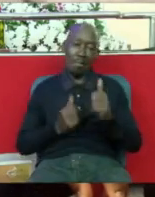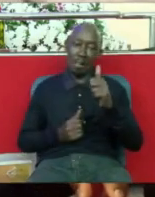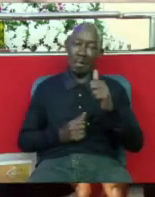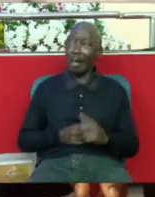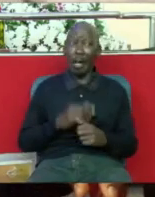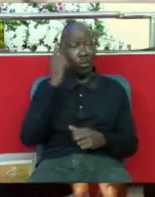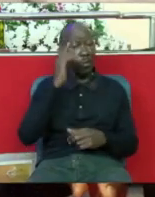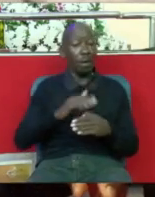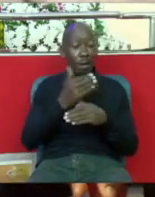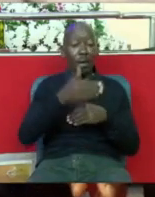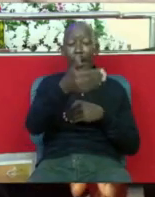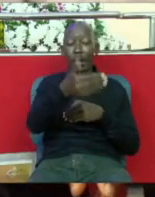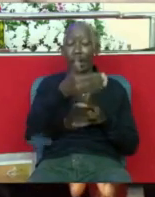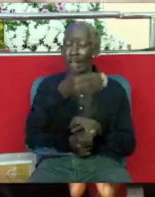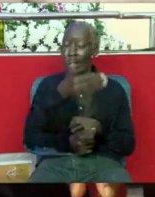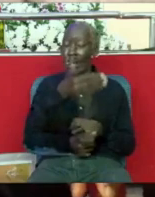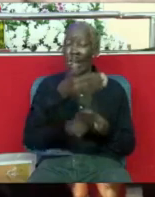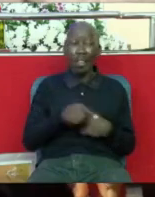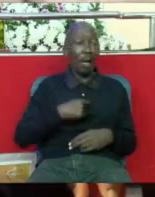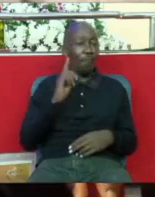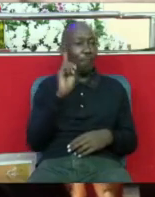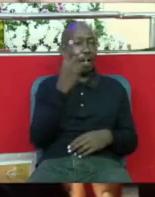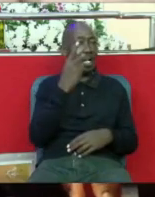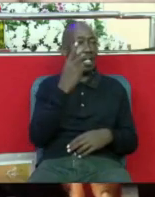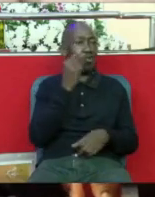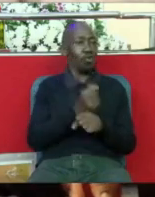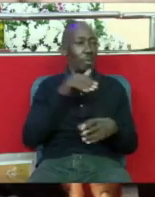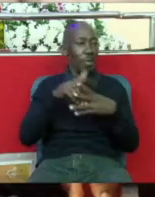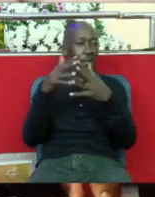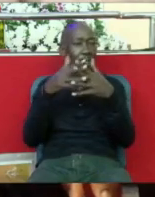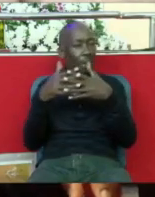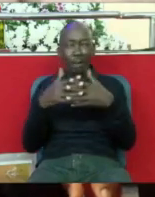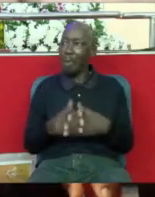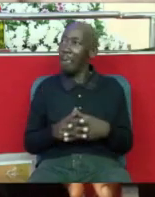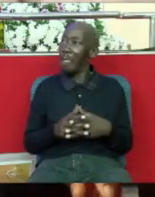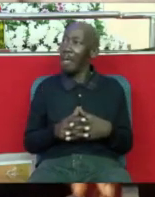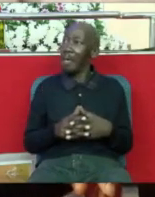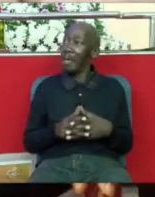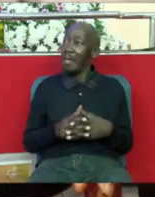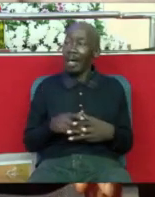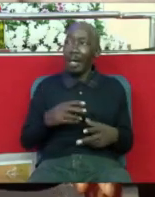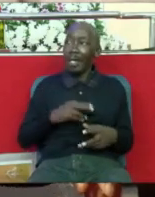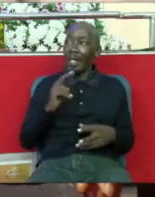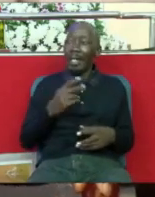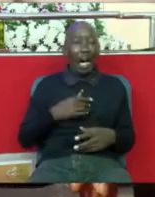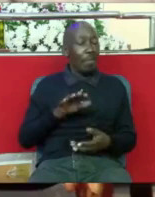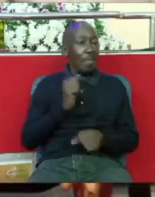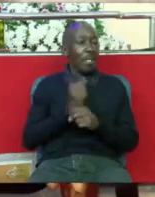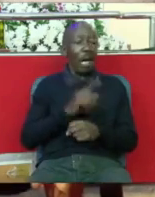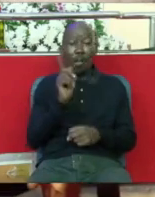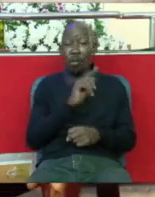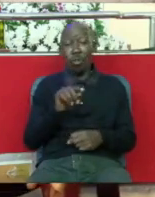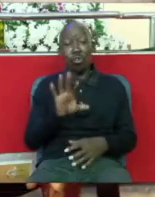next. Hakujua la kufanya. This is my very first job in the US. Ilikuwa ni kazi yake ya kwanza pale Marekani. I thought I'd made the wrong choice. Alafu